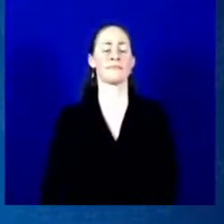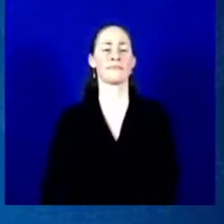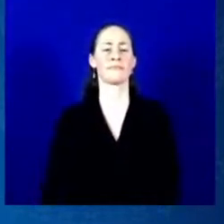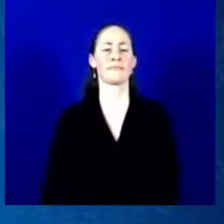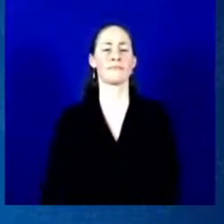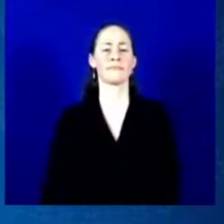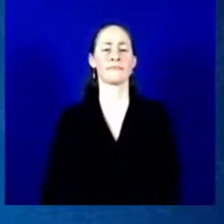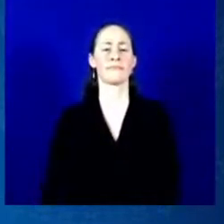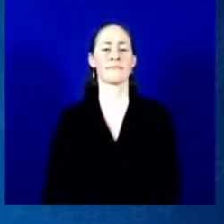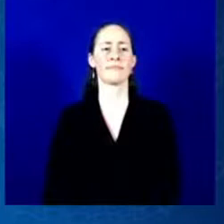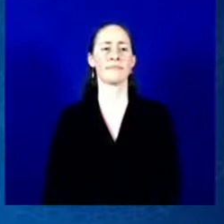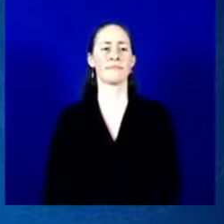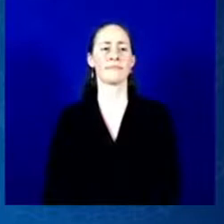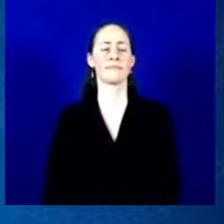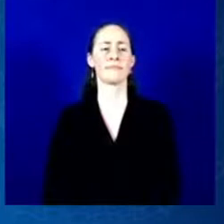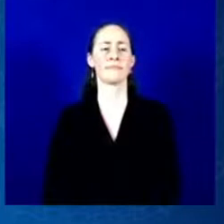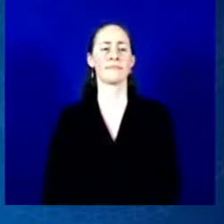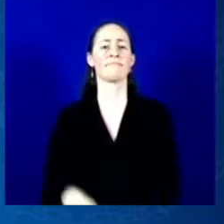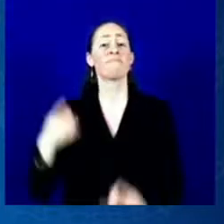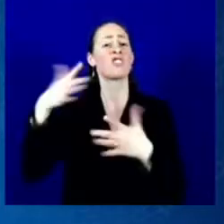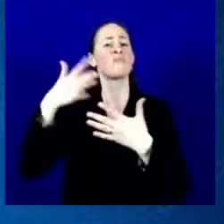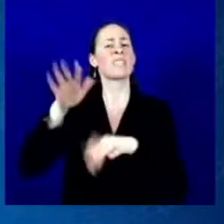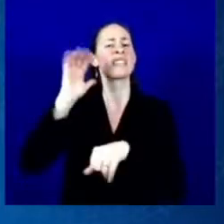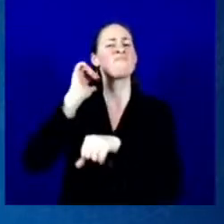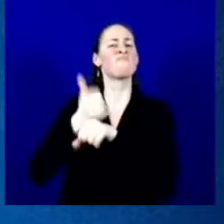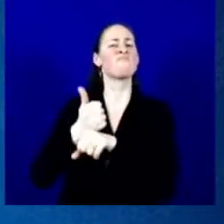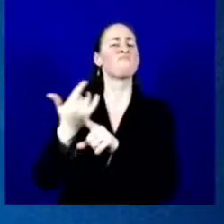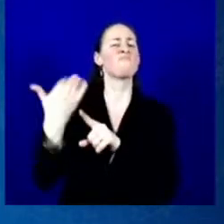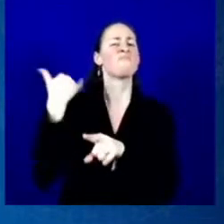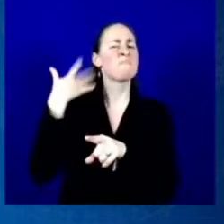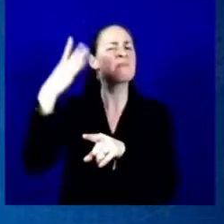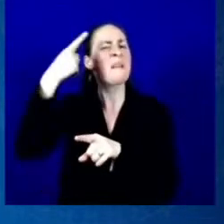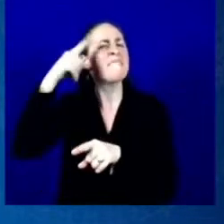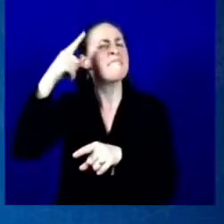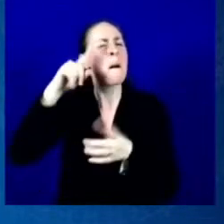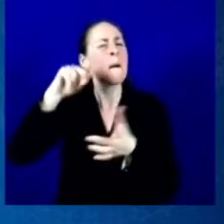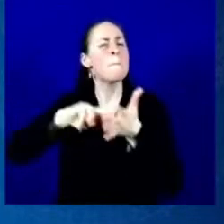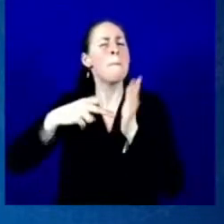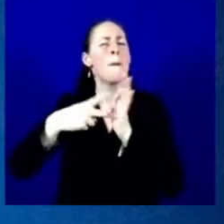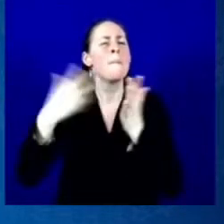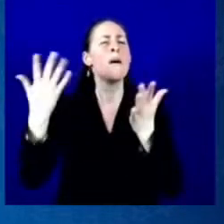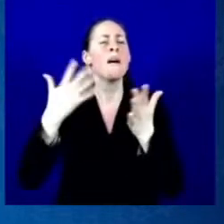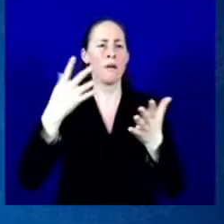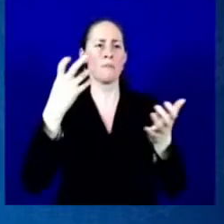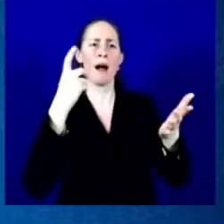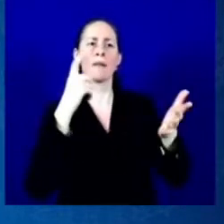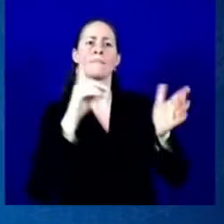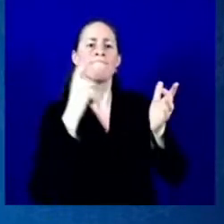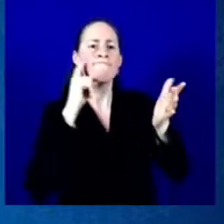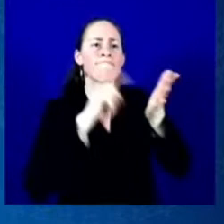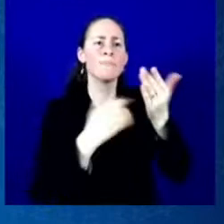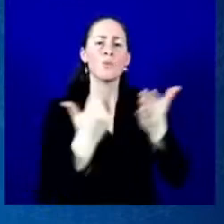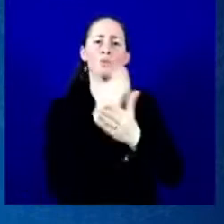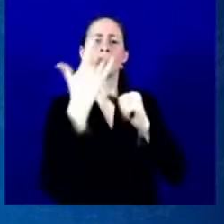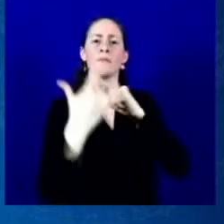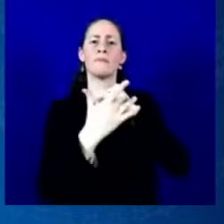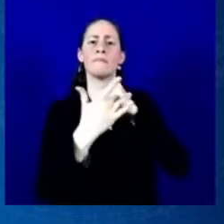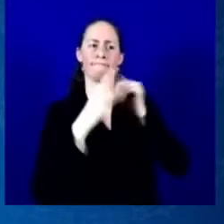to develop breakthroughs that enhance our national security. That's their only job. And